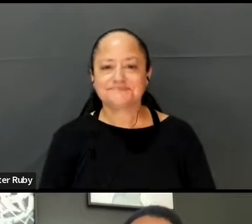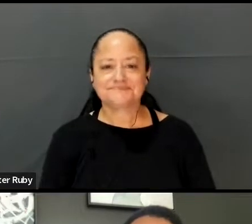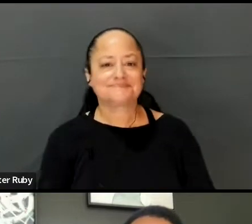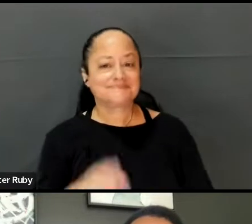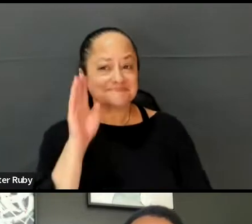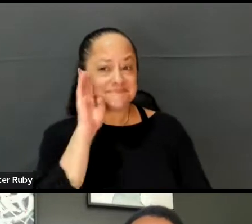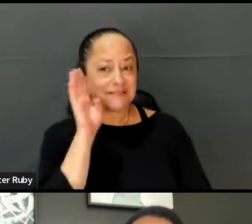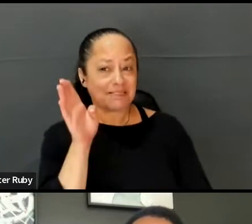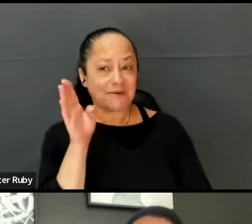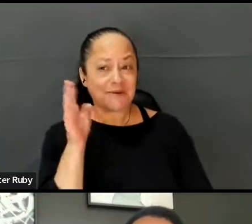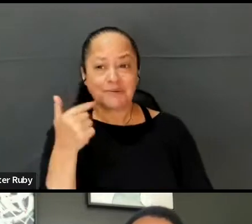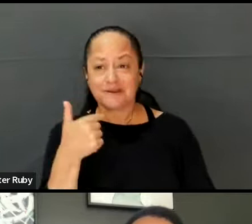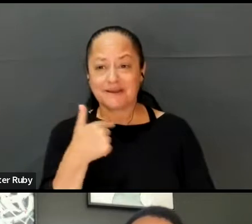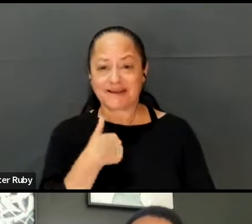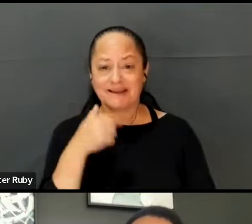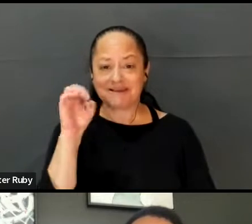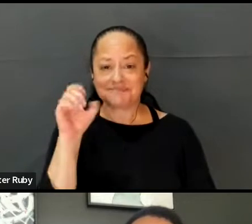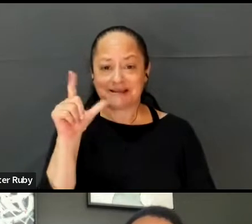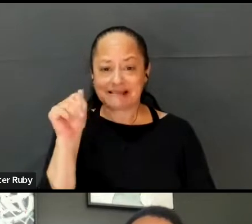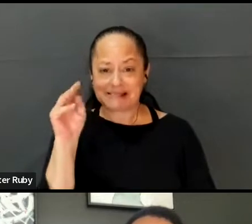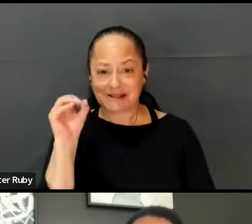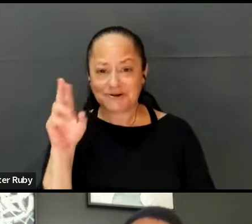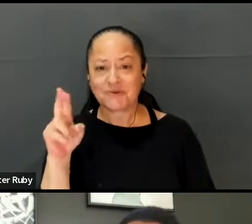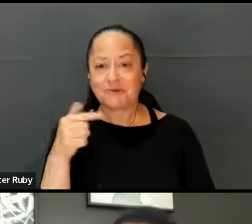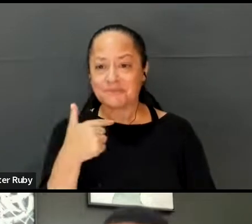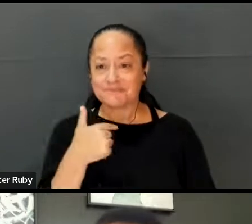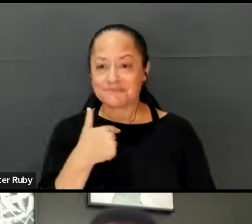Hello, I'm Eleanor. I'm